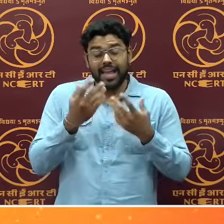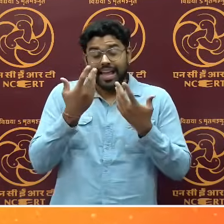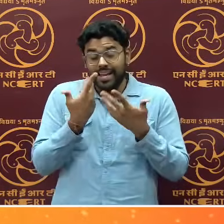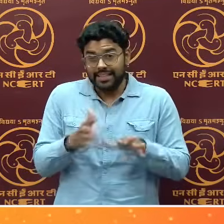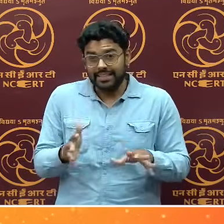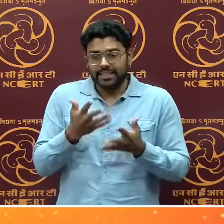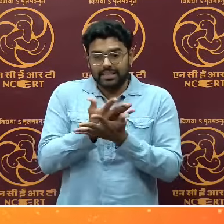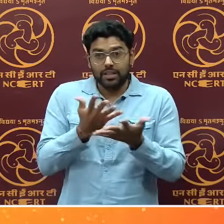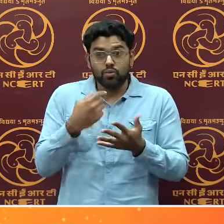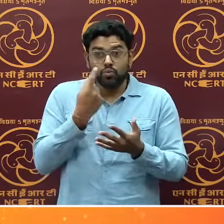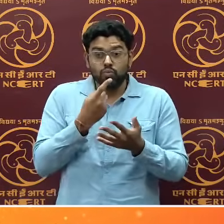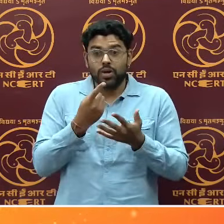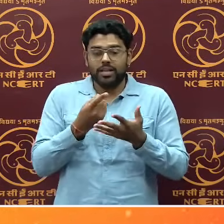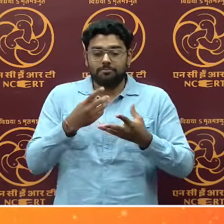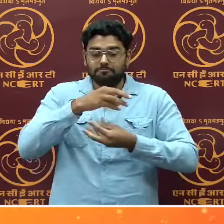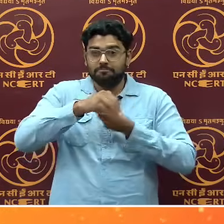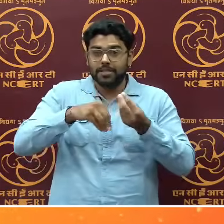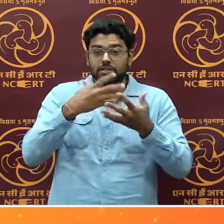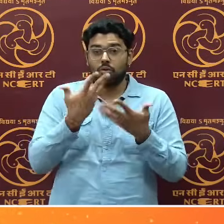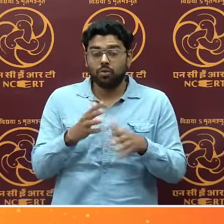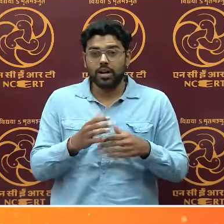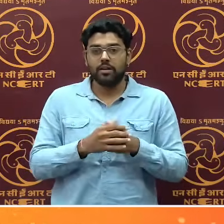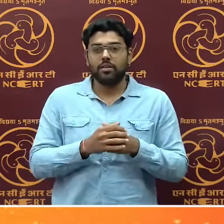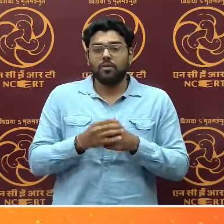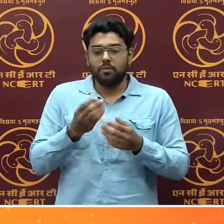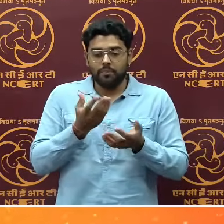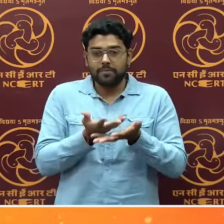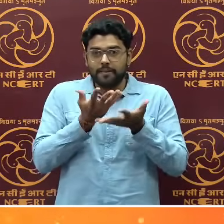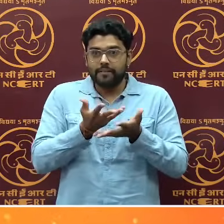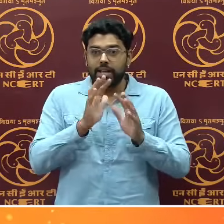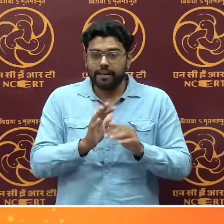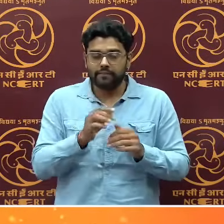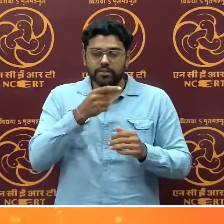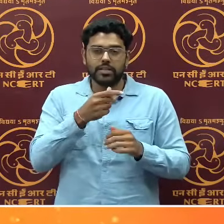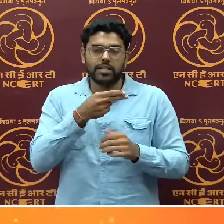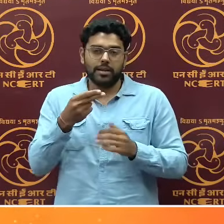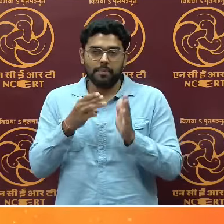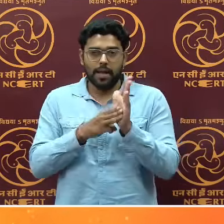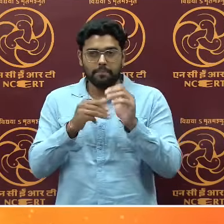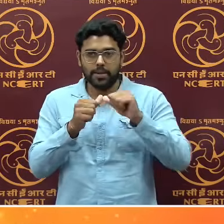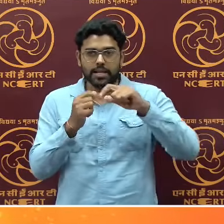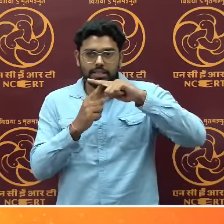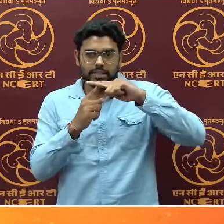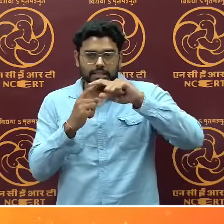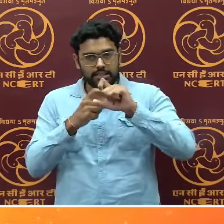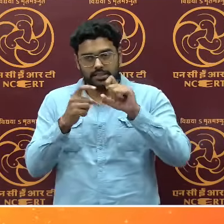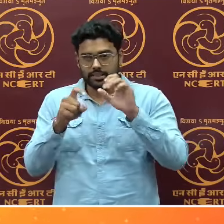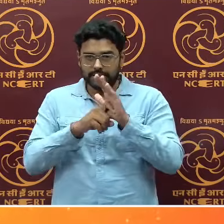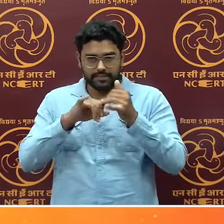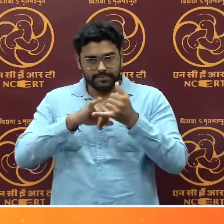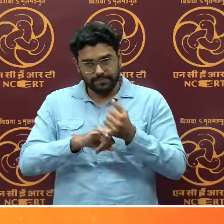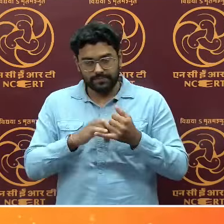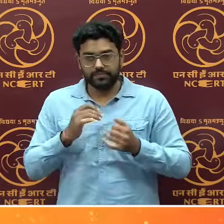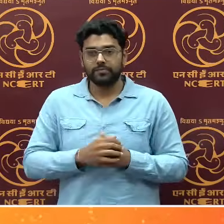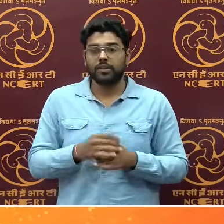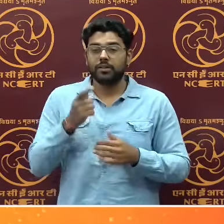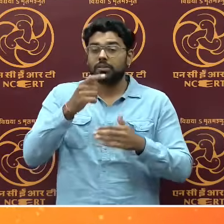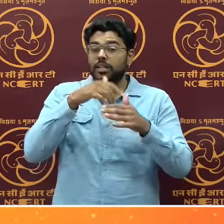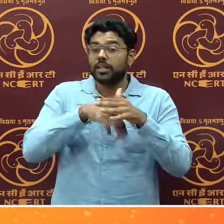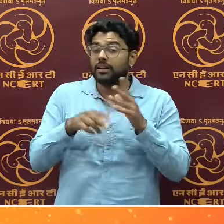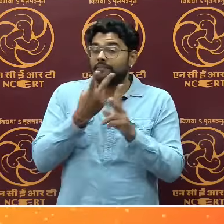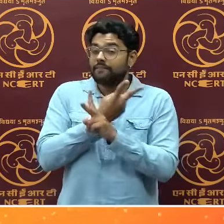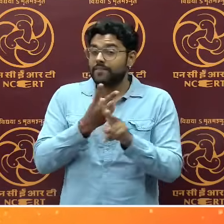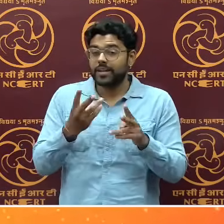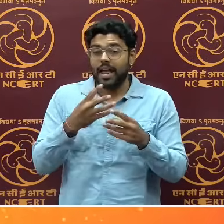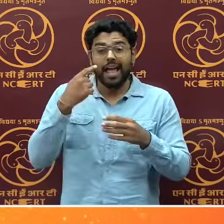that occupies space and has certain amount of volume. So when different type of matters they